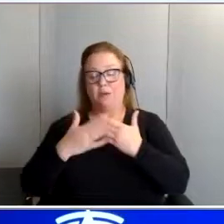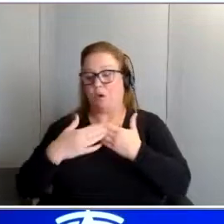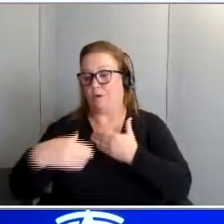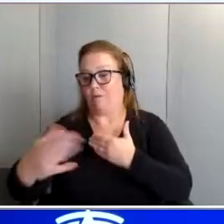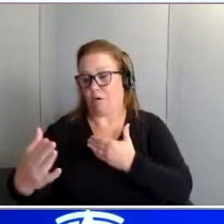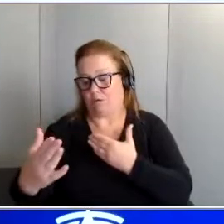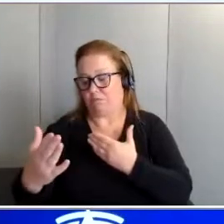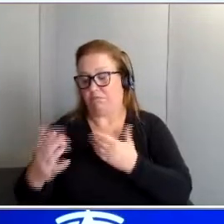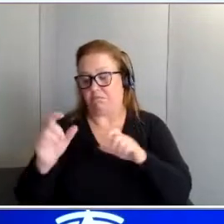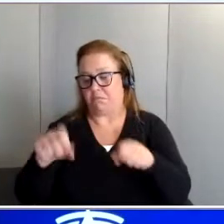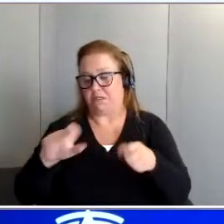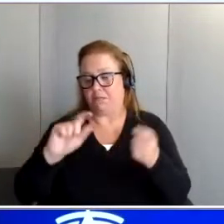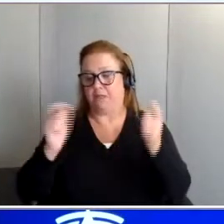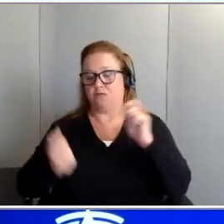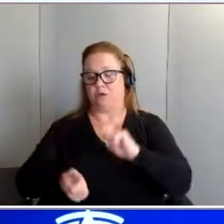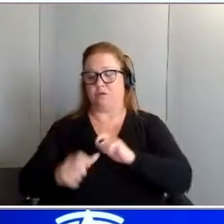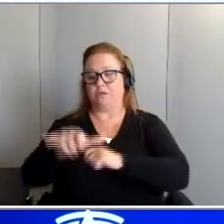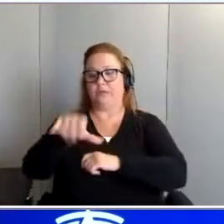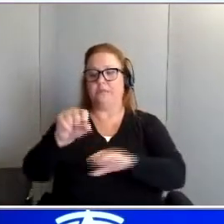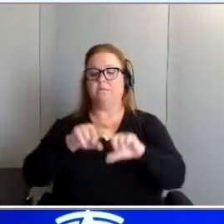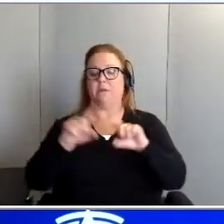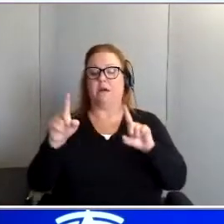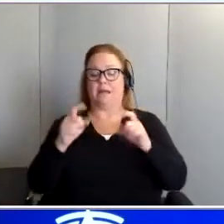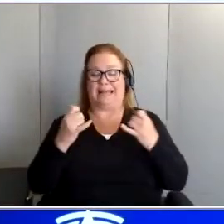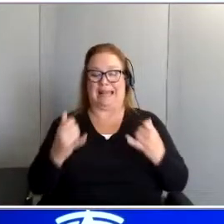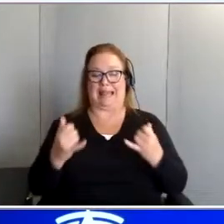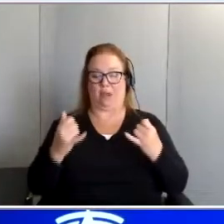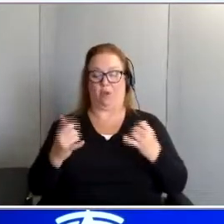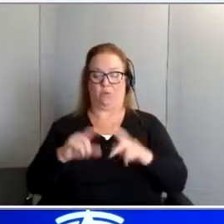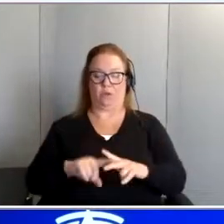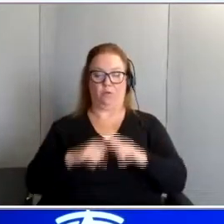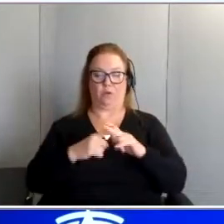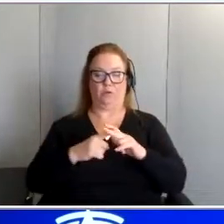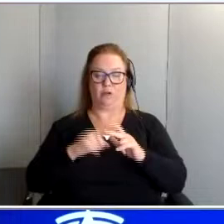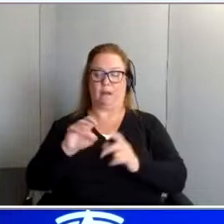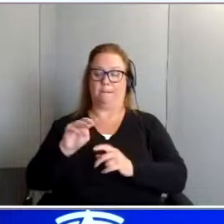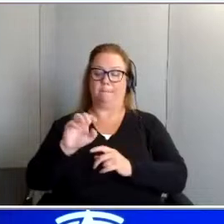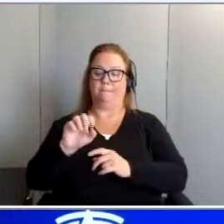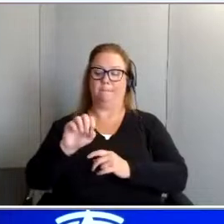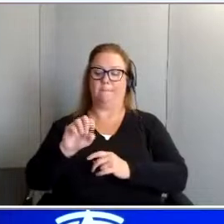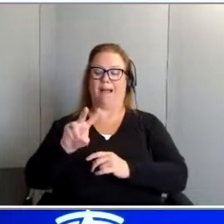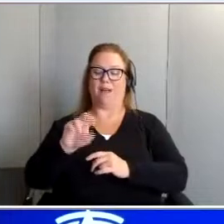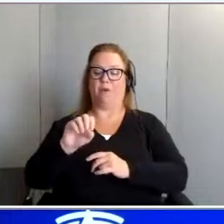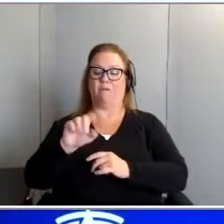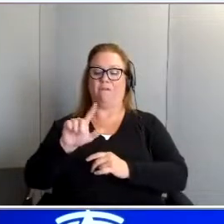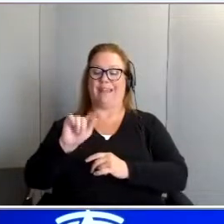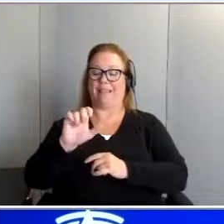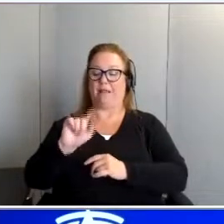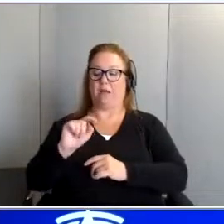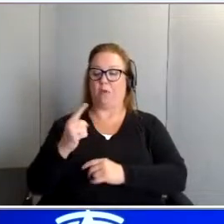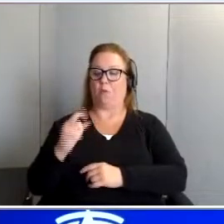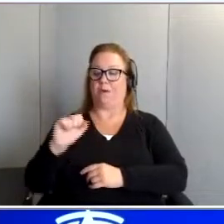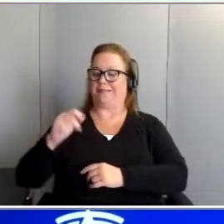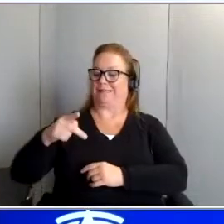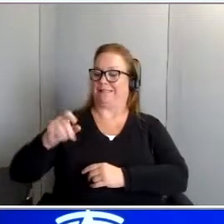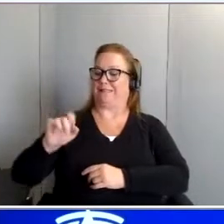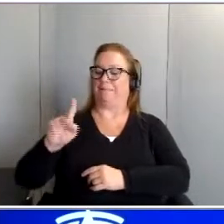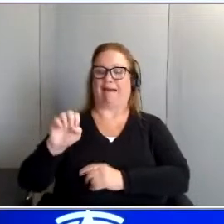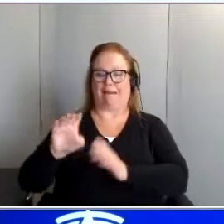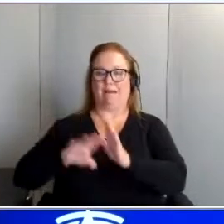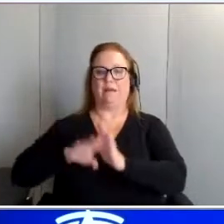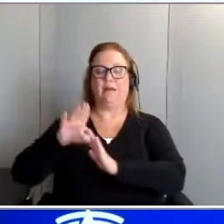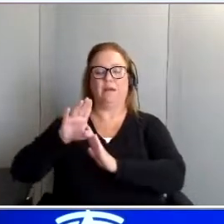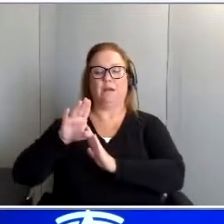that possibility, but as of right now, the original monovalent or 1 spike vaccine is being used for primary series, and